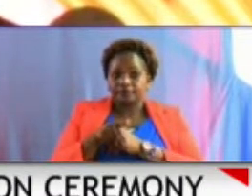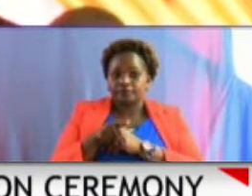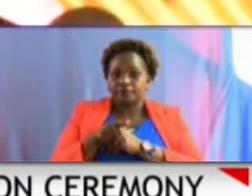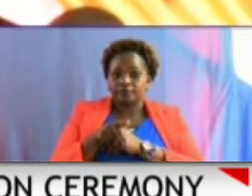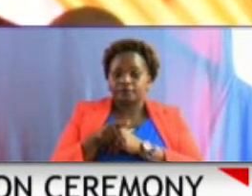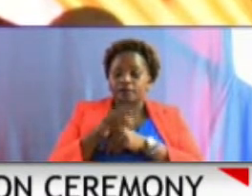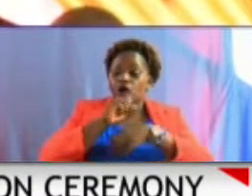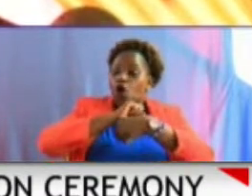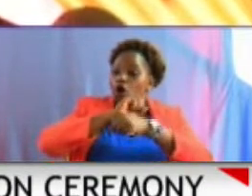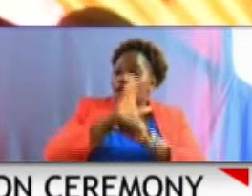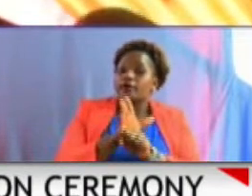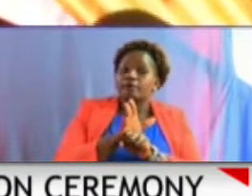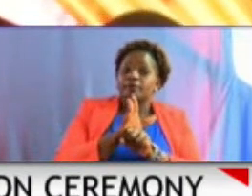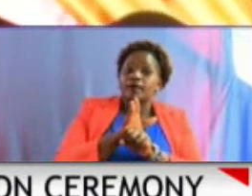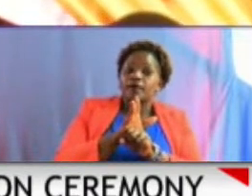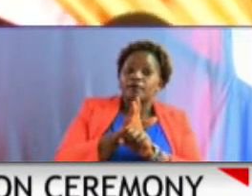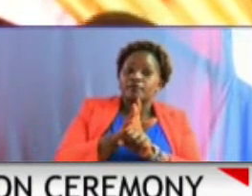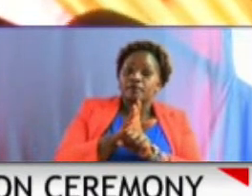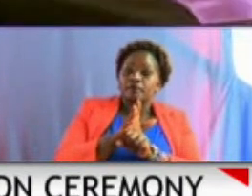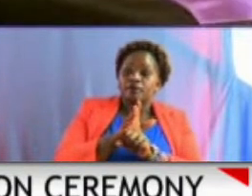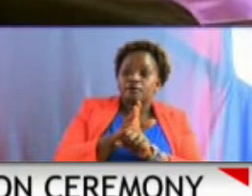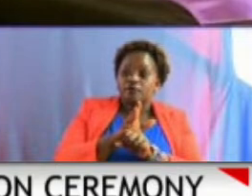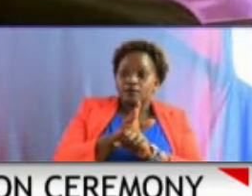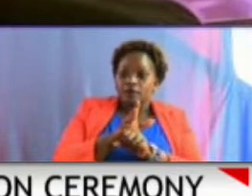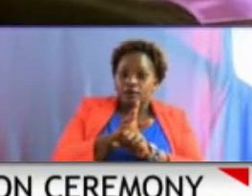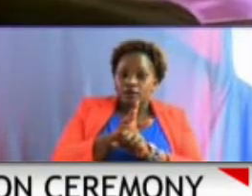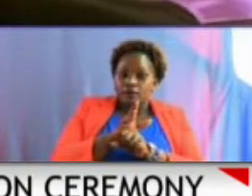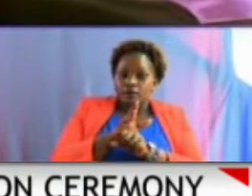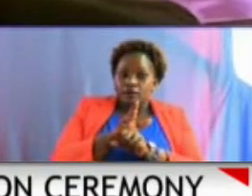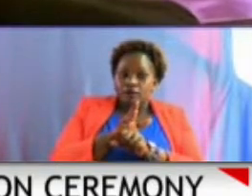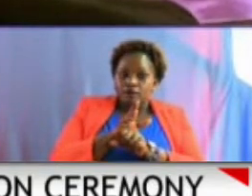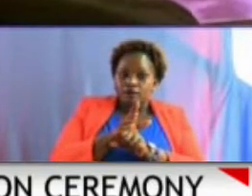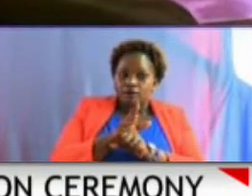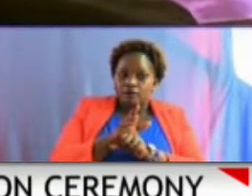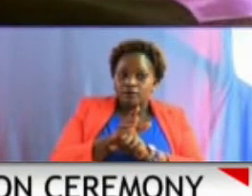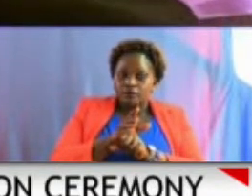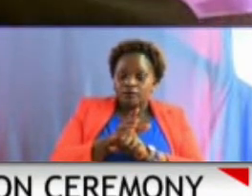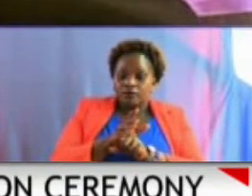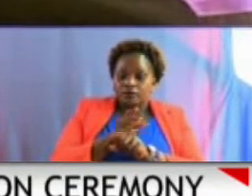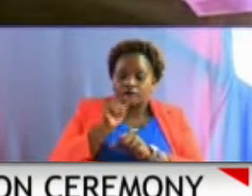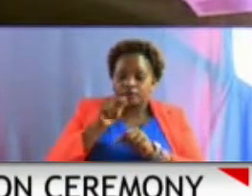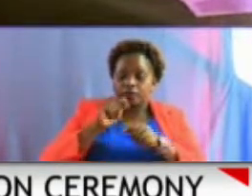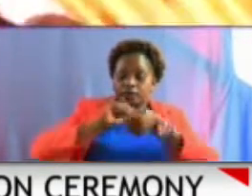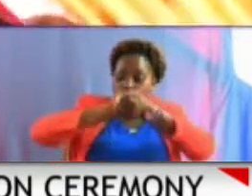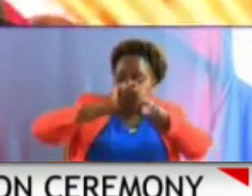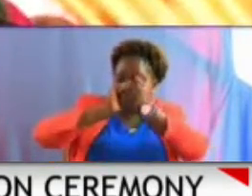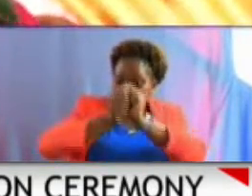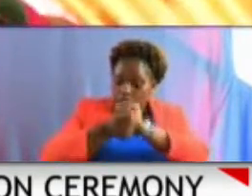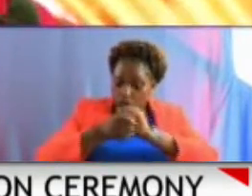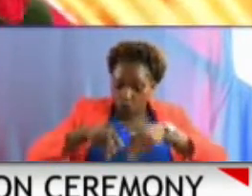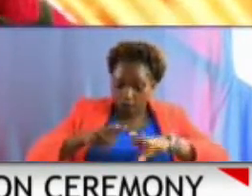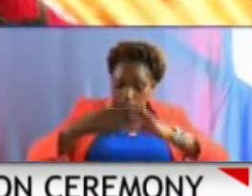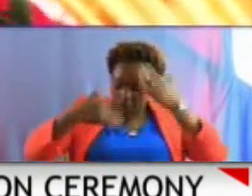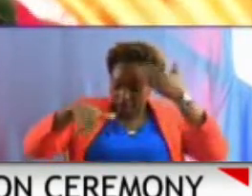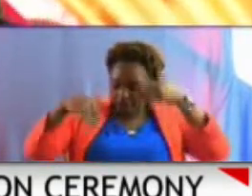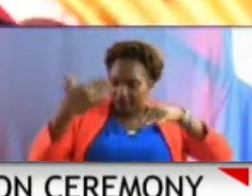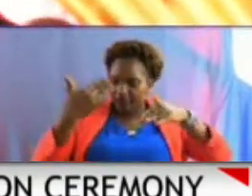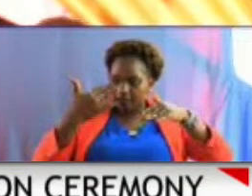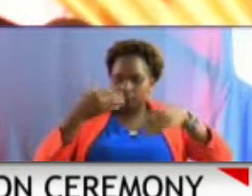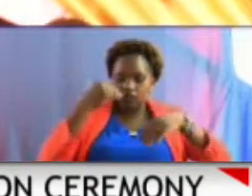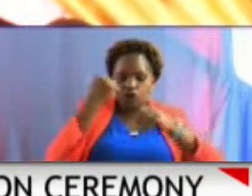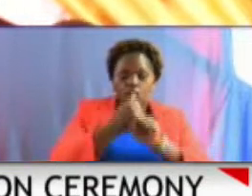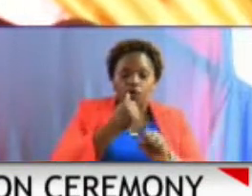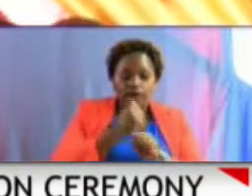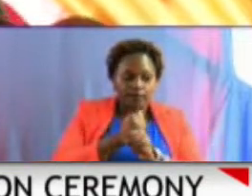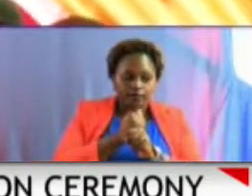The COVID-19 pandemic, ladies and gentlemen, has significantly changed the way university